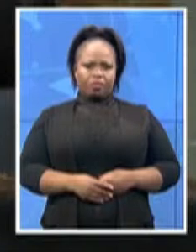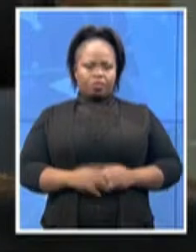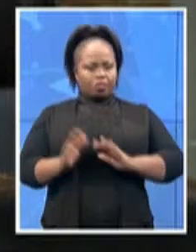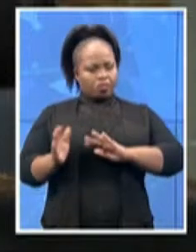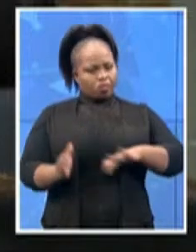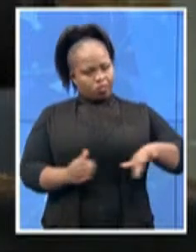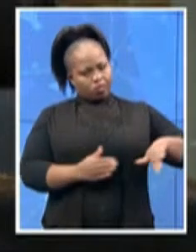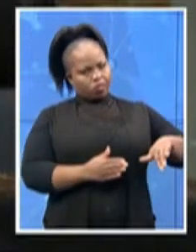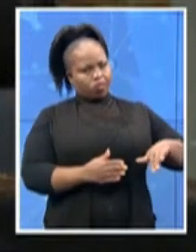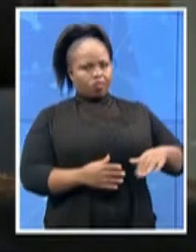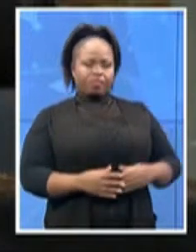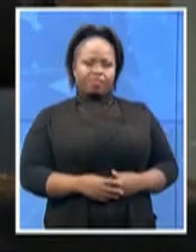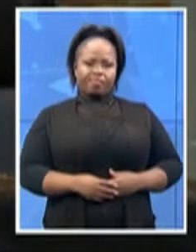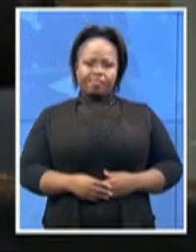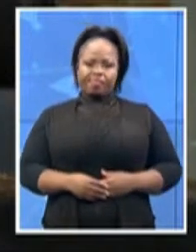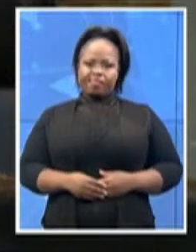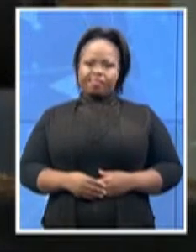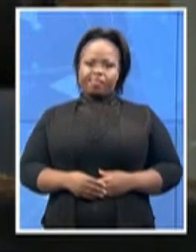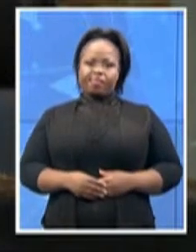investigation